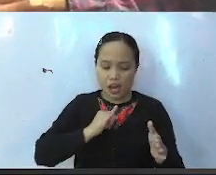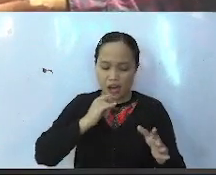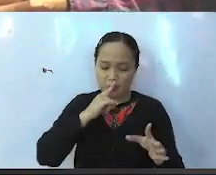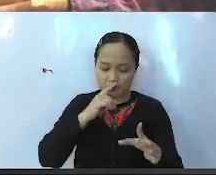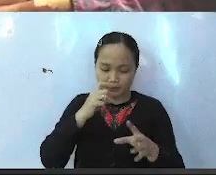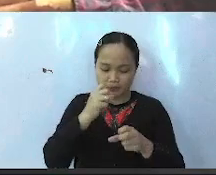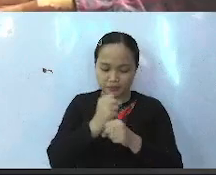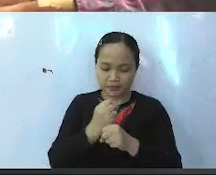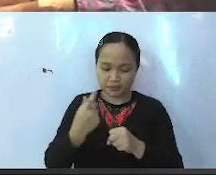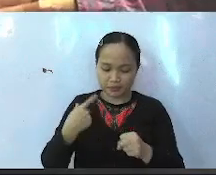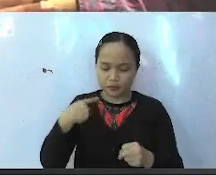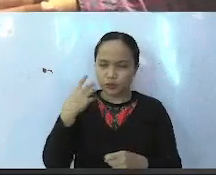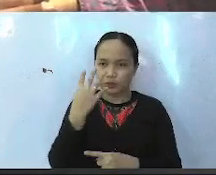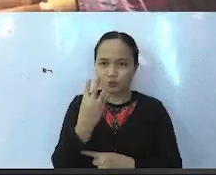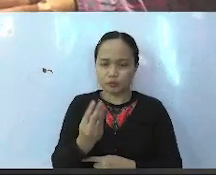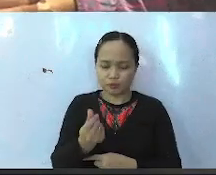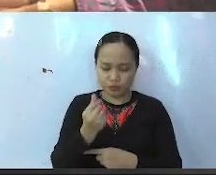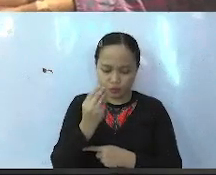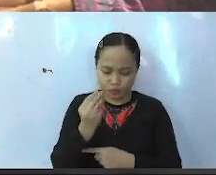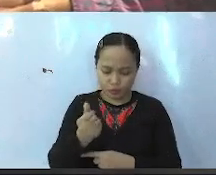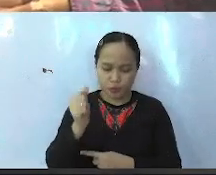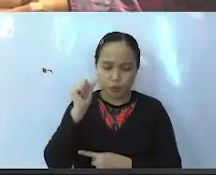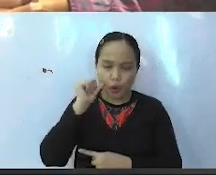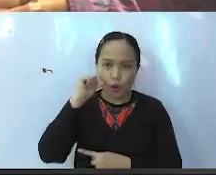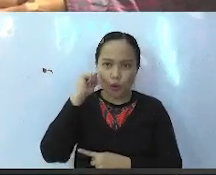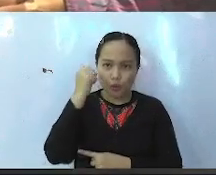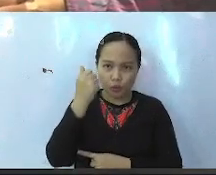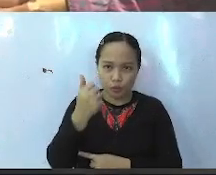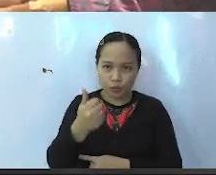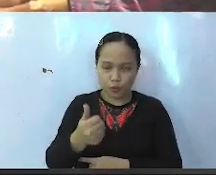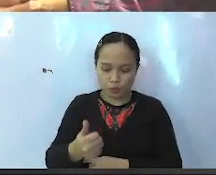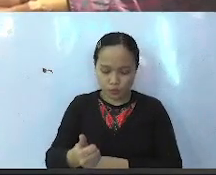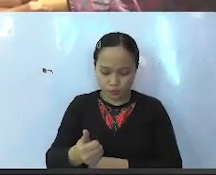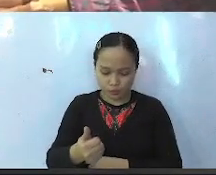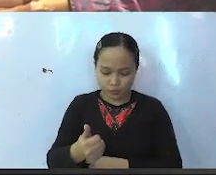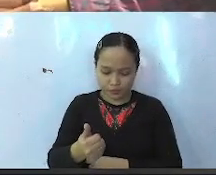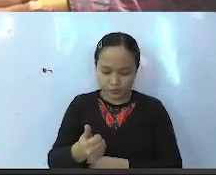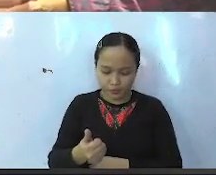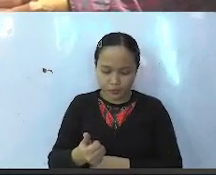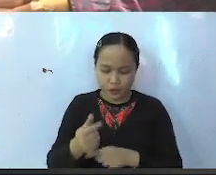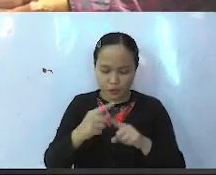I'm sure I will face a few tomorrow.